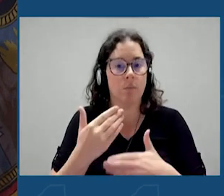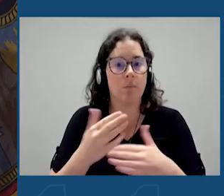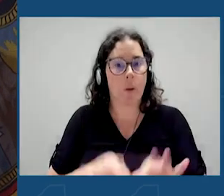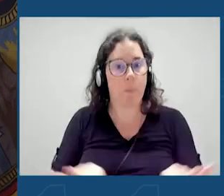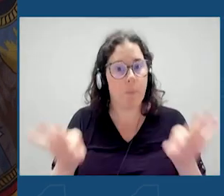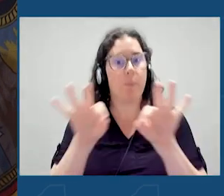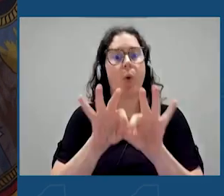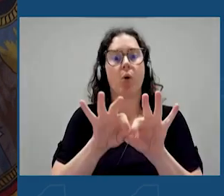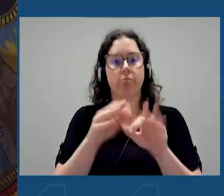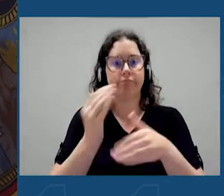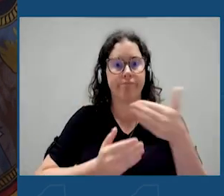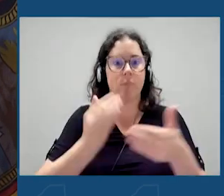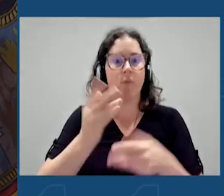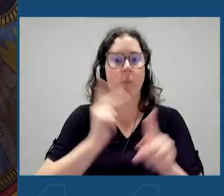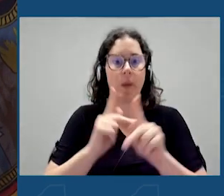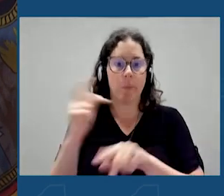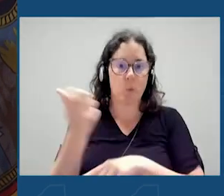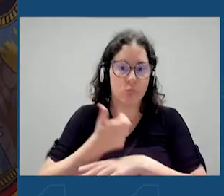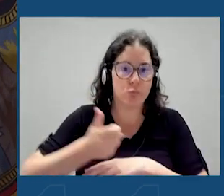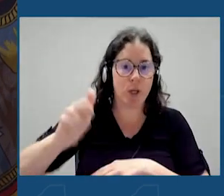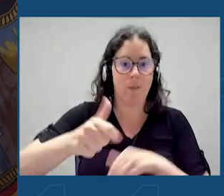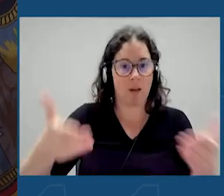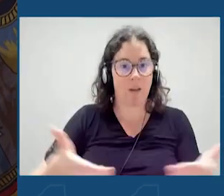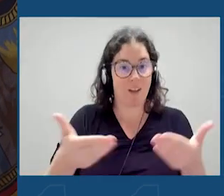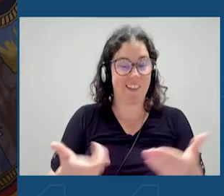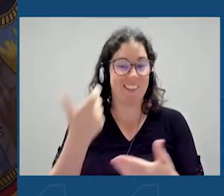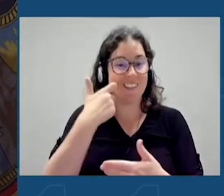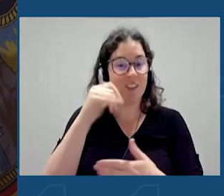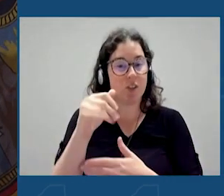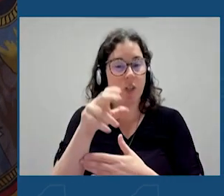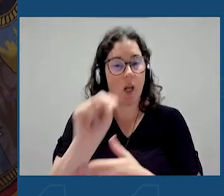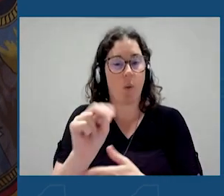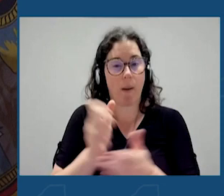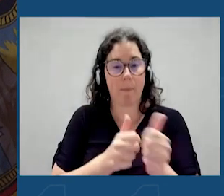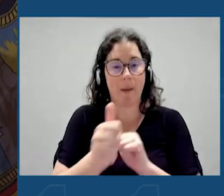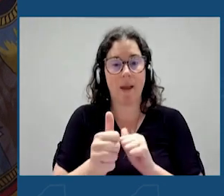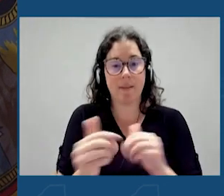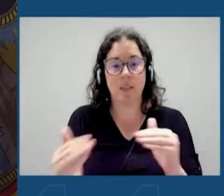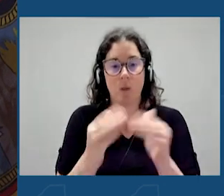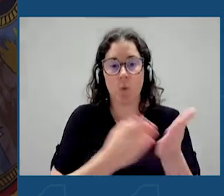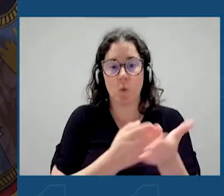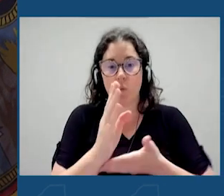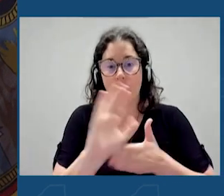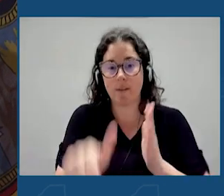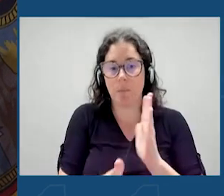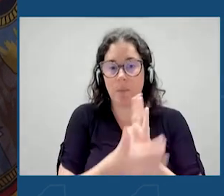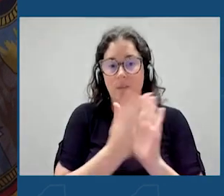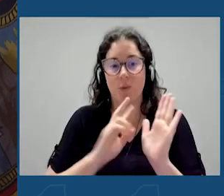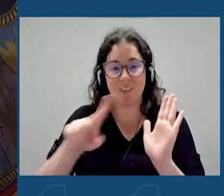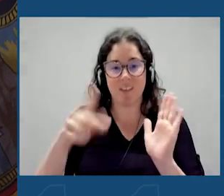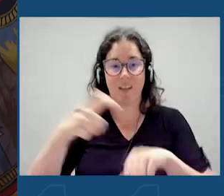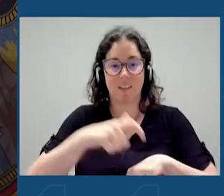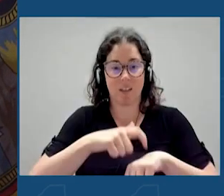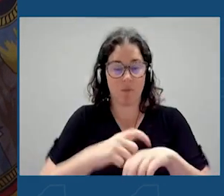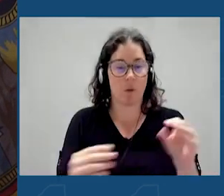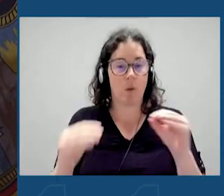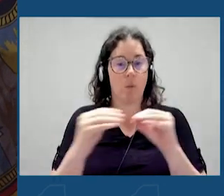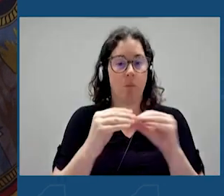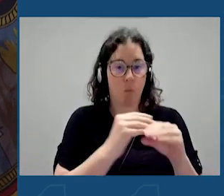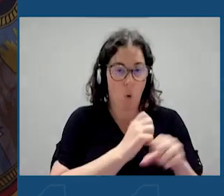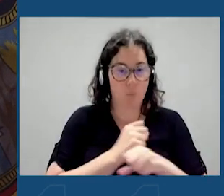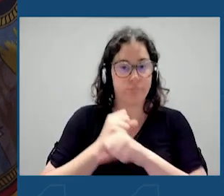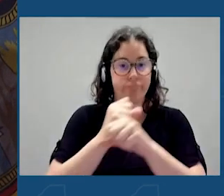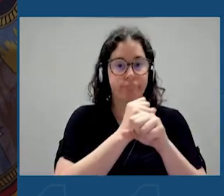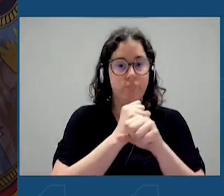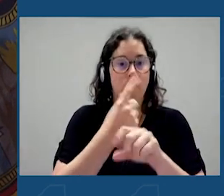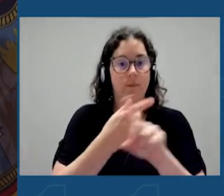New York, and in January, we passed the Equal Rights Amendment for a second time, further safeguarding abortion from